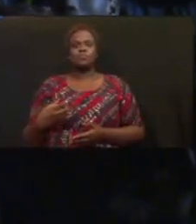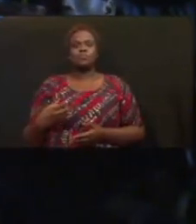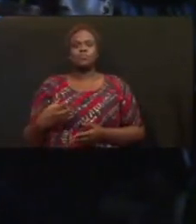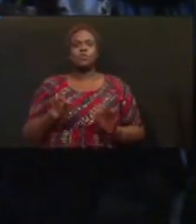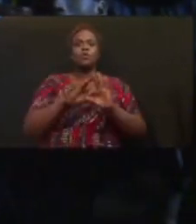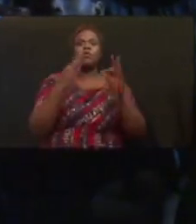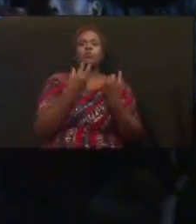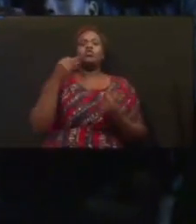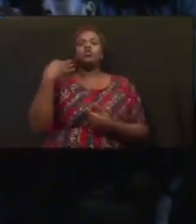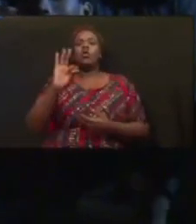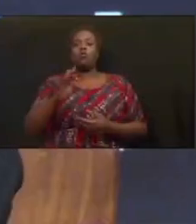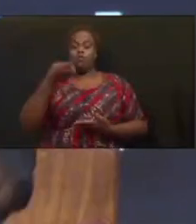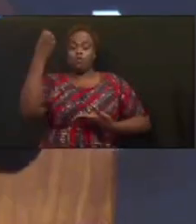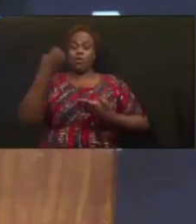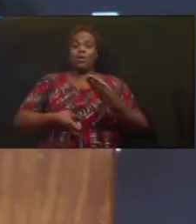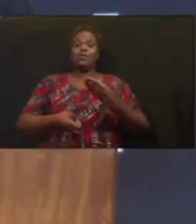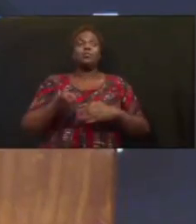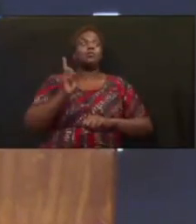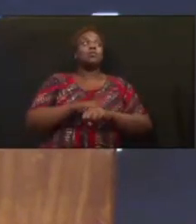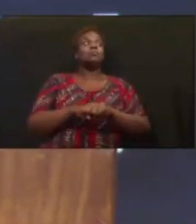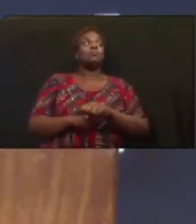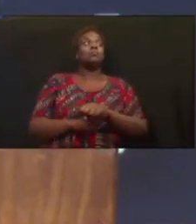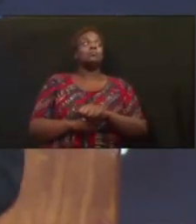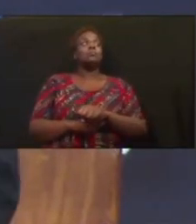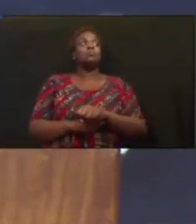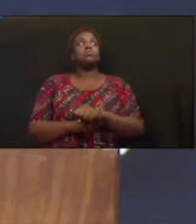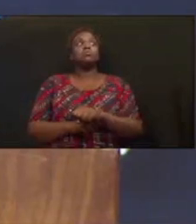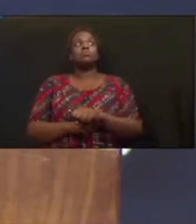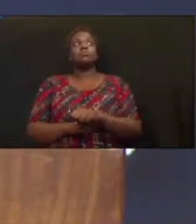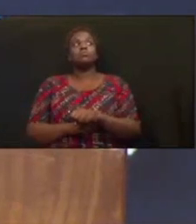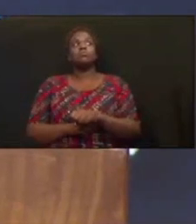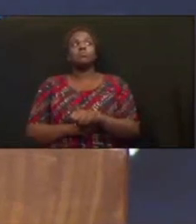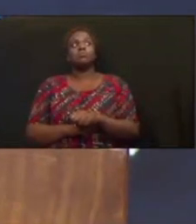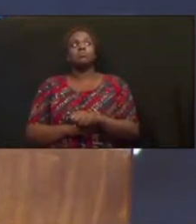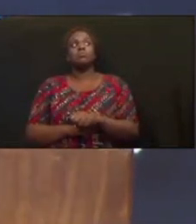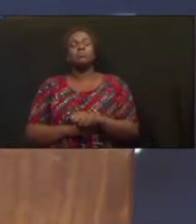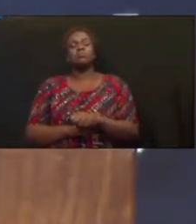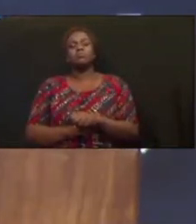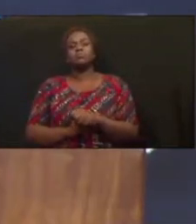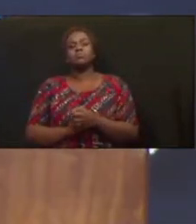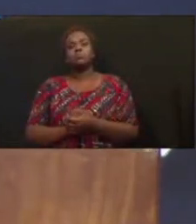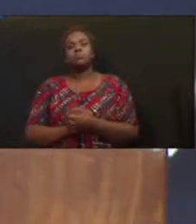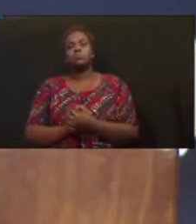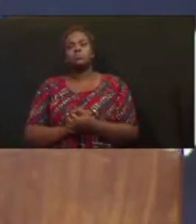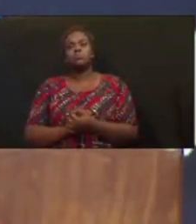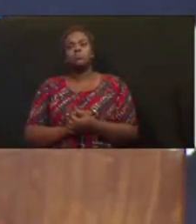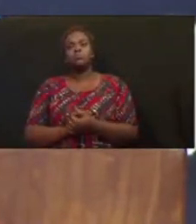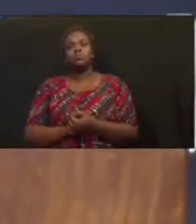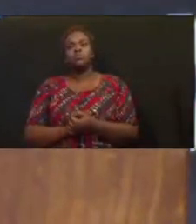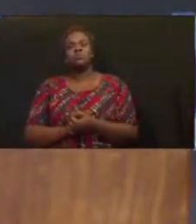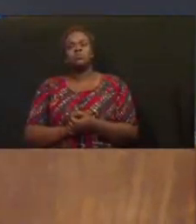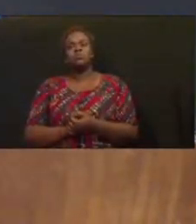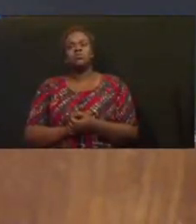army. Please sit down. Let me give you that formation. I have to do that, and then we'll pray.